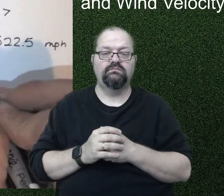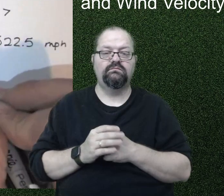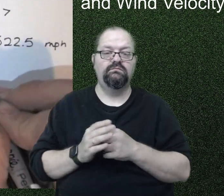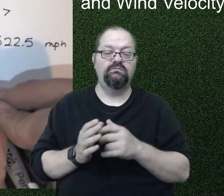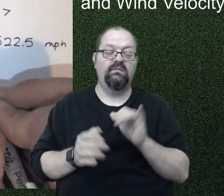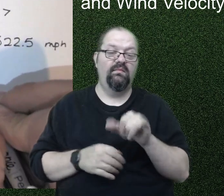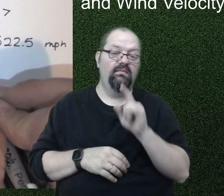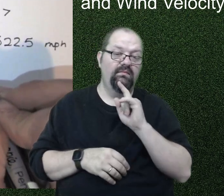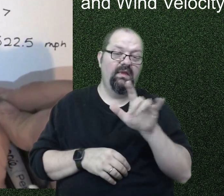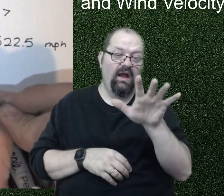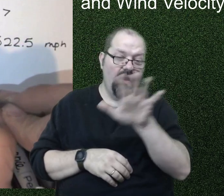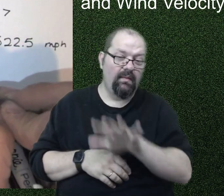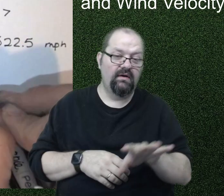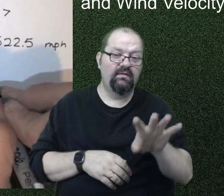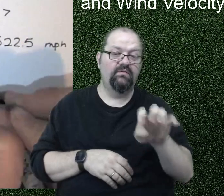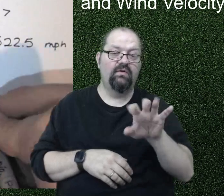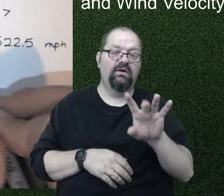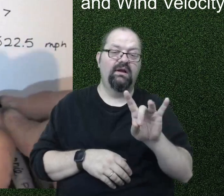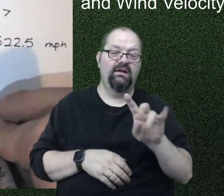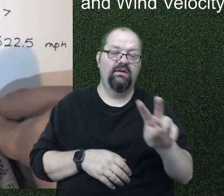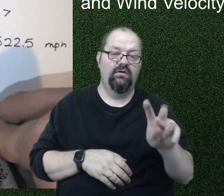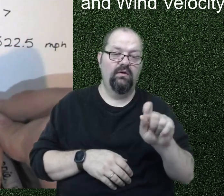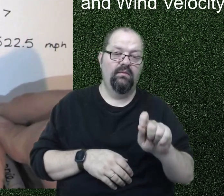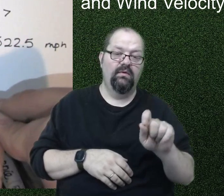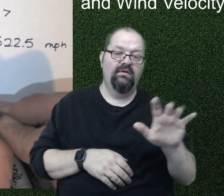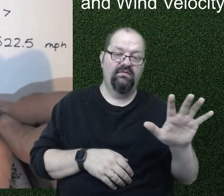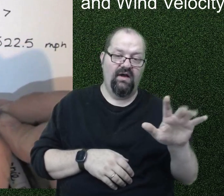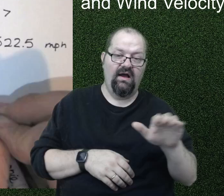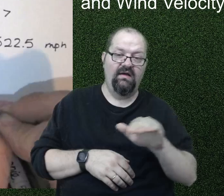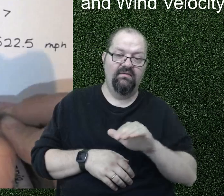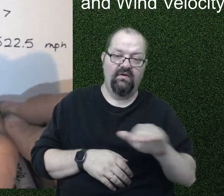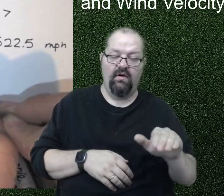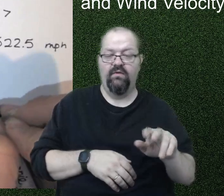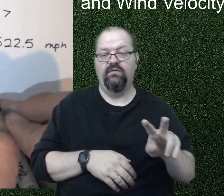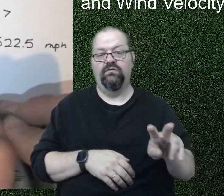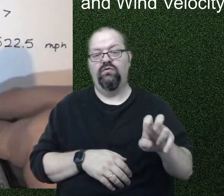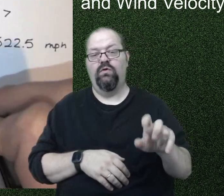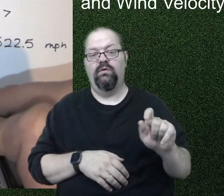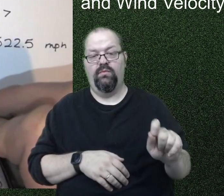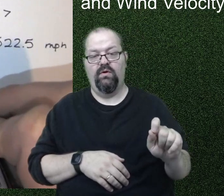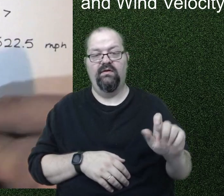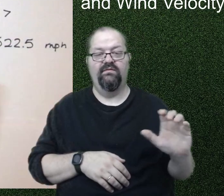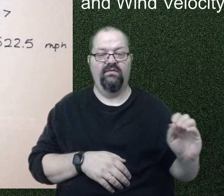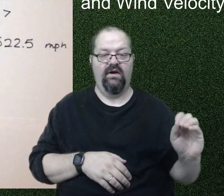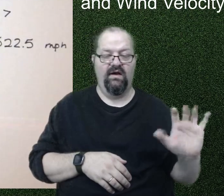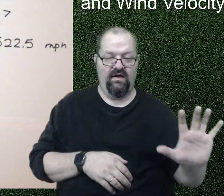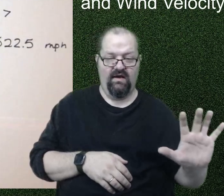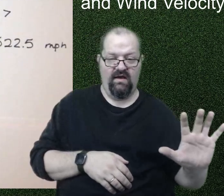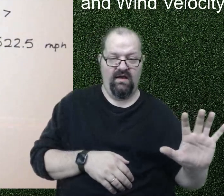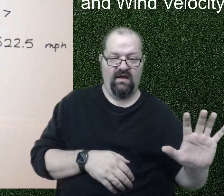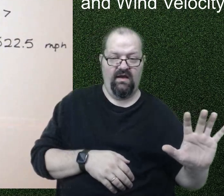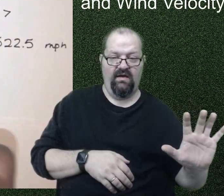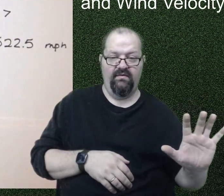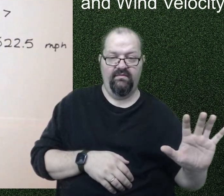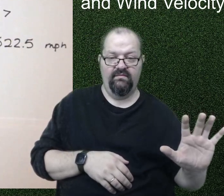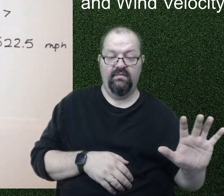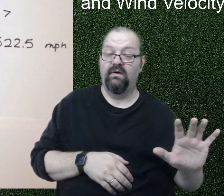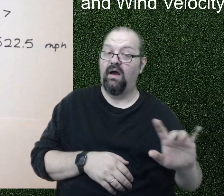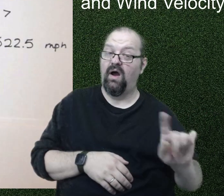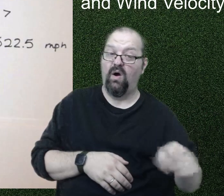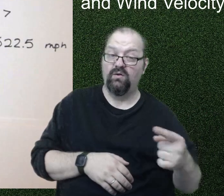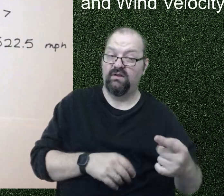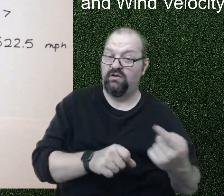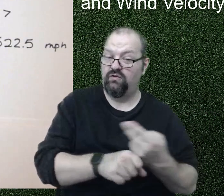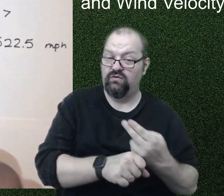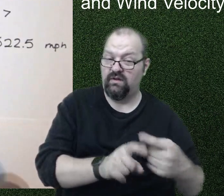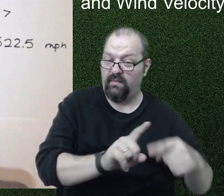it's approximately 482.5 over 200.5. I'm going to use the positive one because I'm just interested in that angle there, and